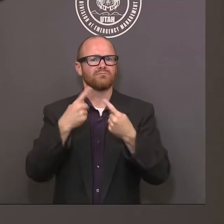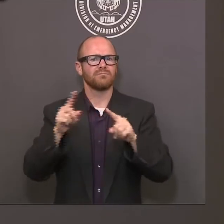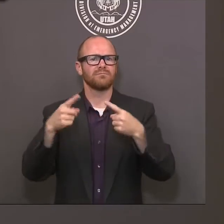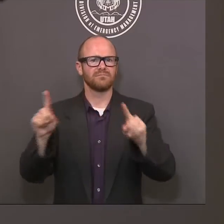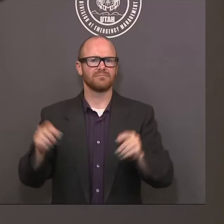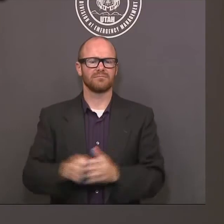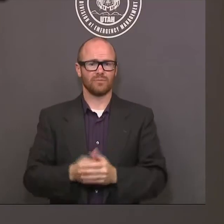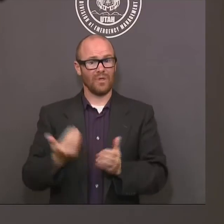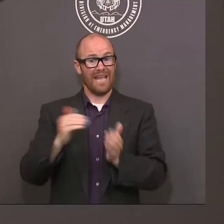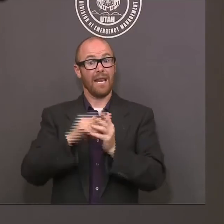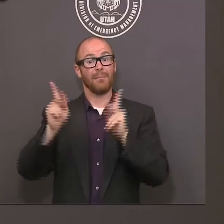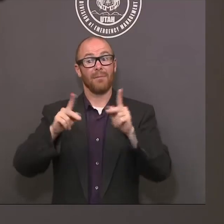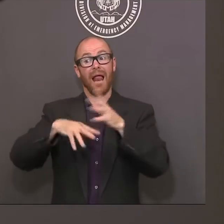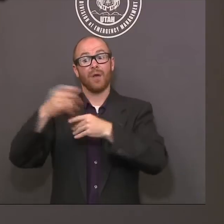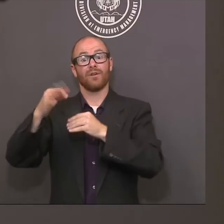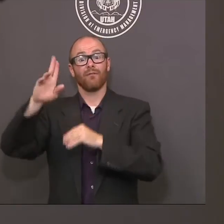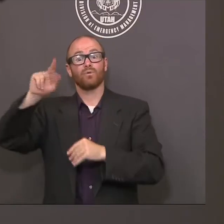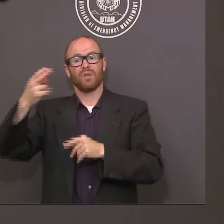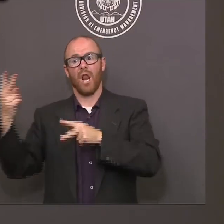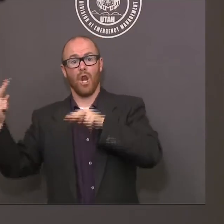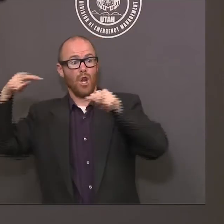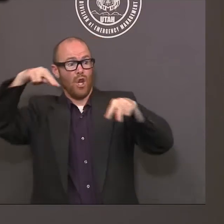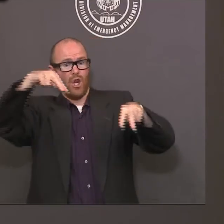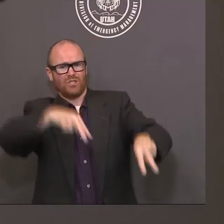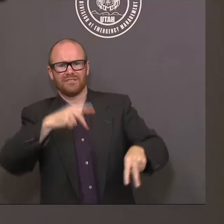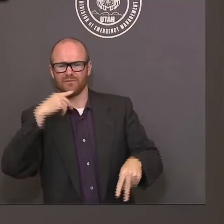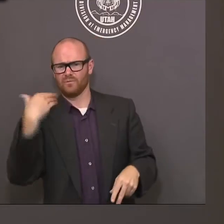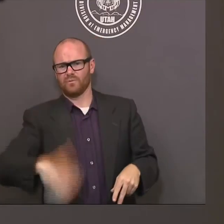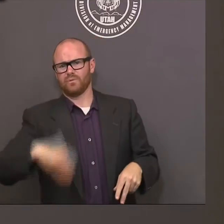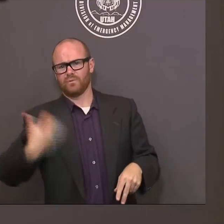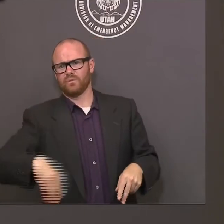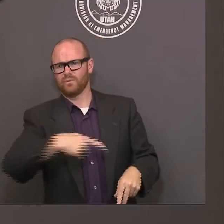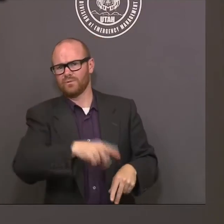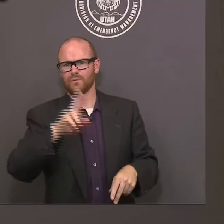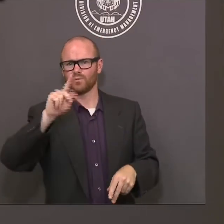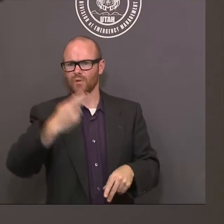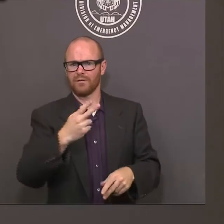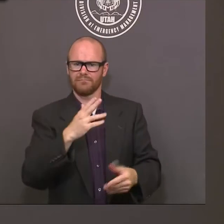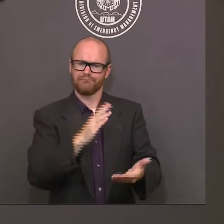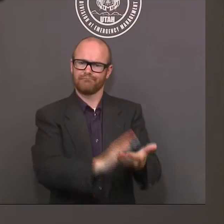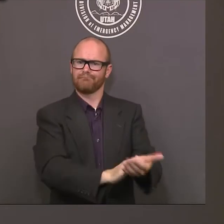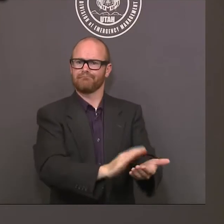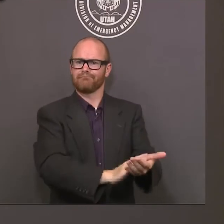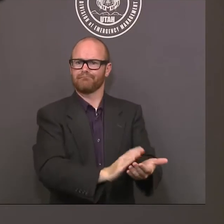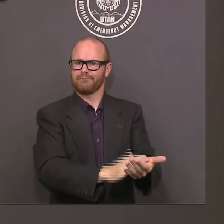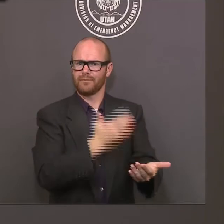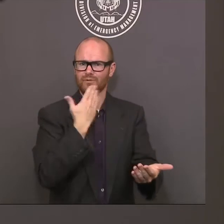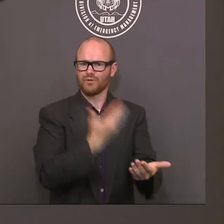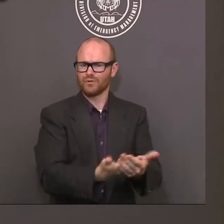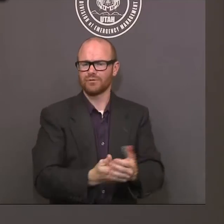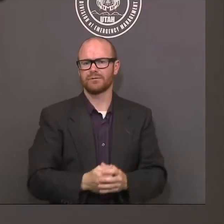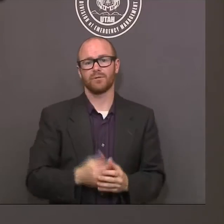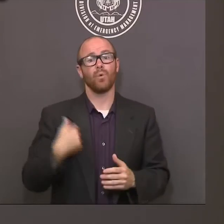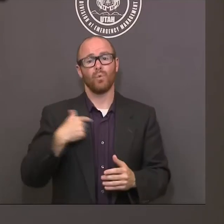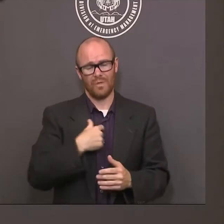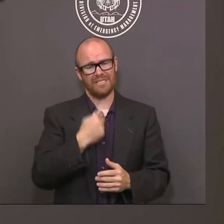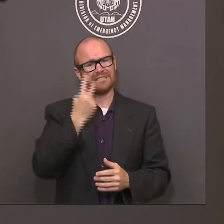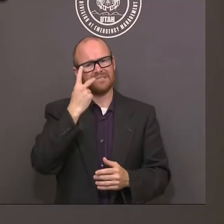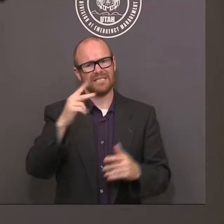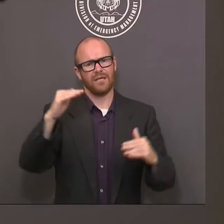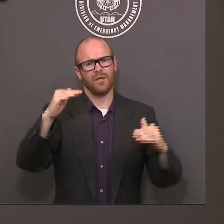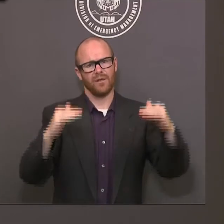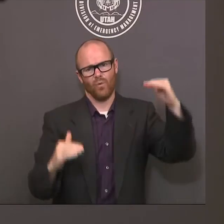people outside of our state looking and saying, wow, Utah really knows how to do it right. We are concerned about income equality, at least